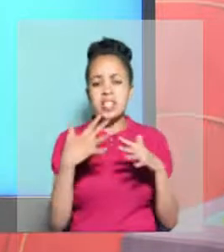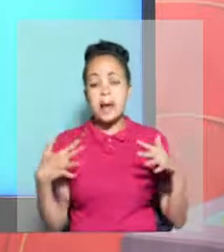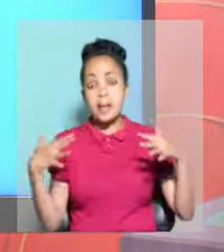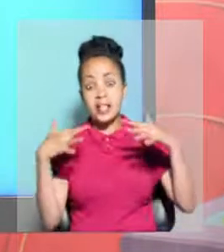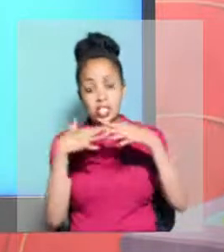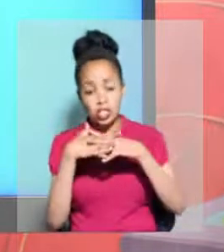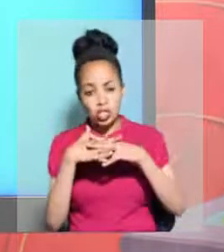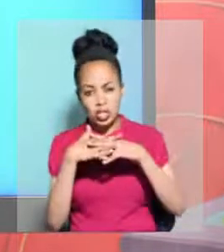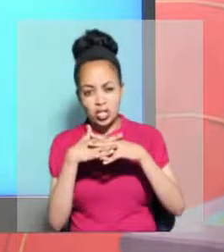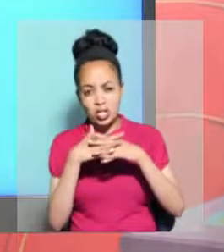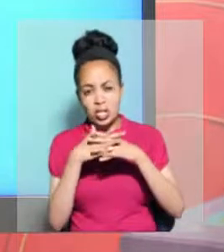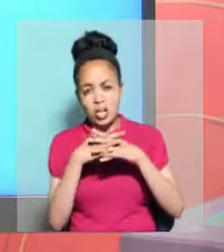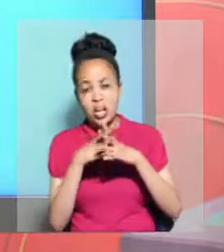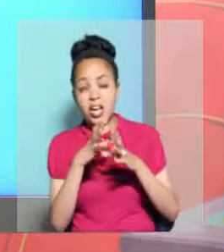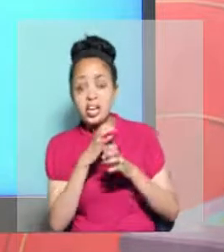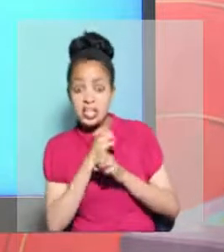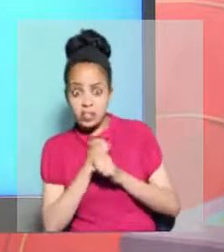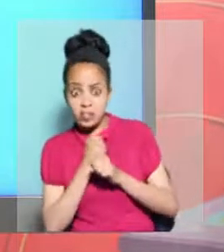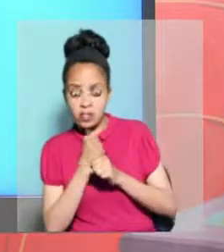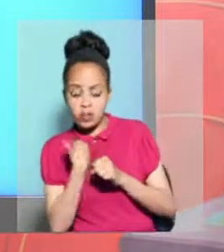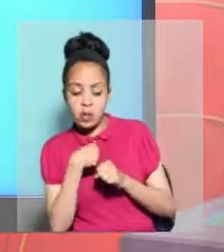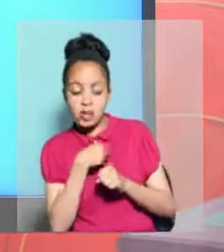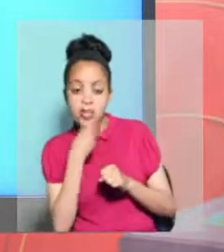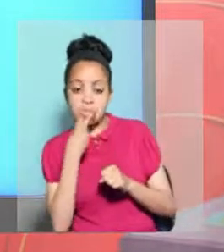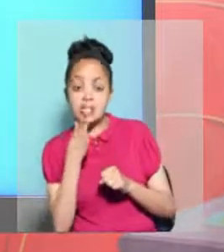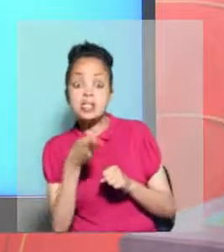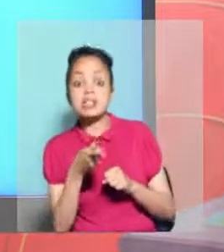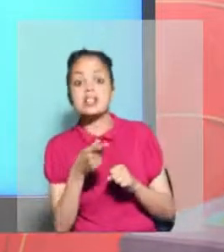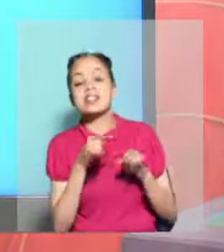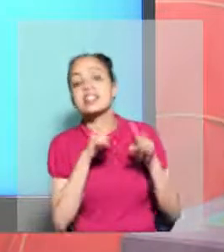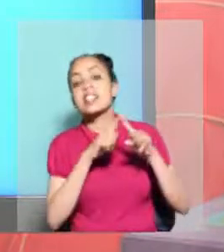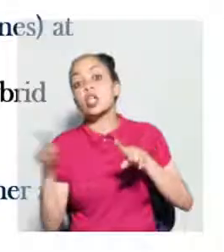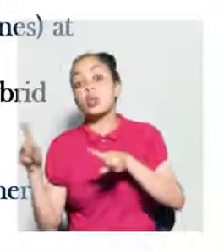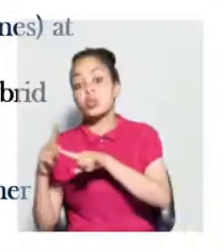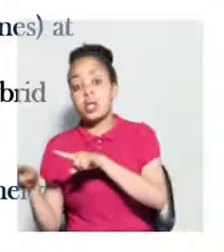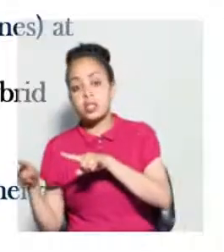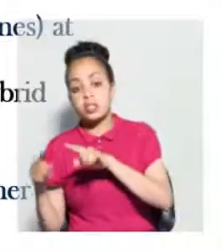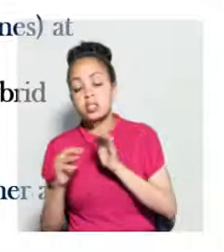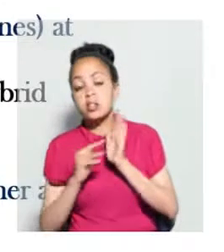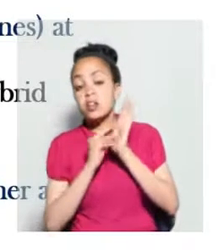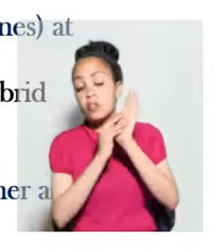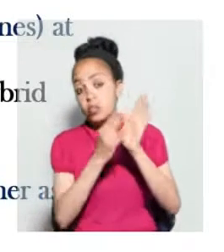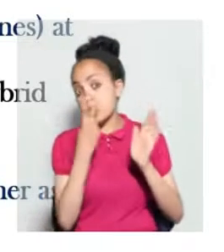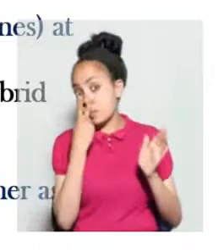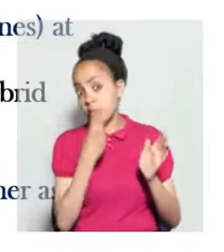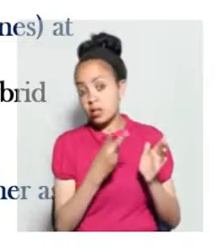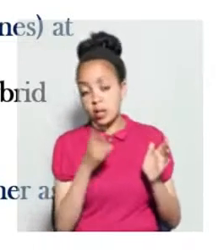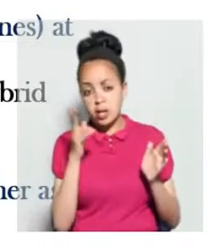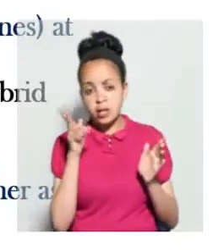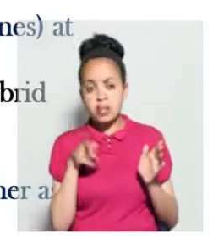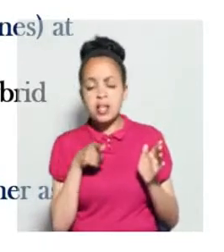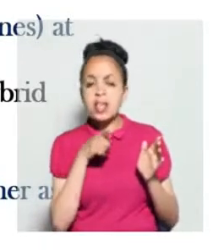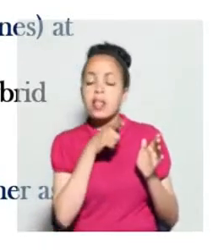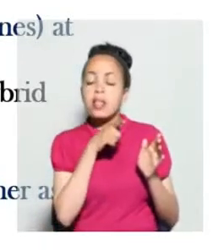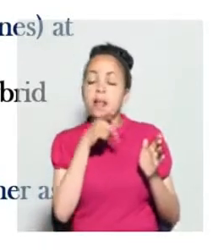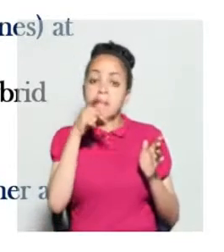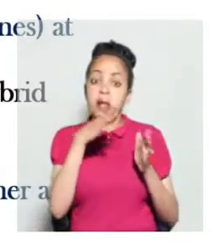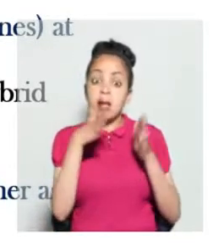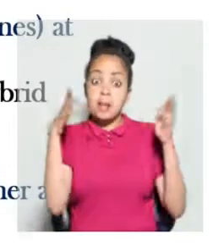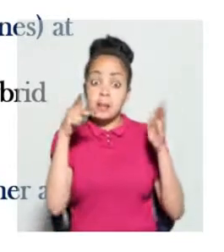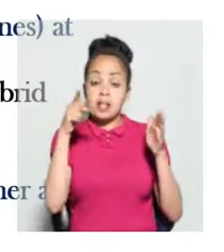mixture of recessive one, we are certain that it is heterozygous. For example, here, there is